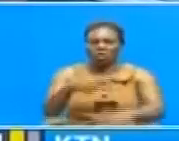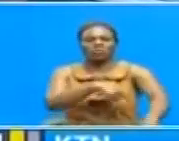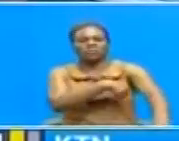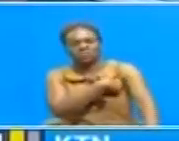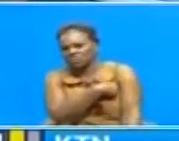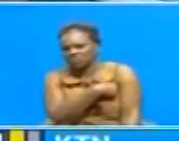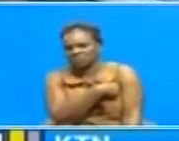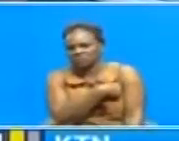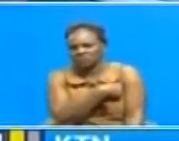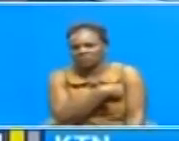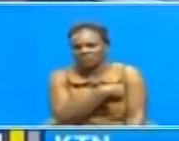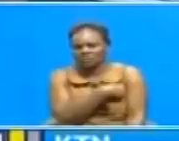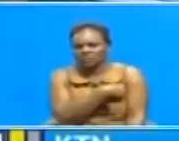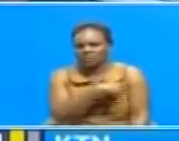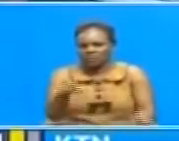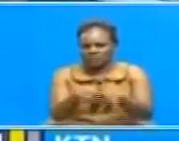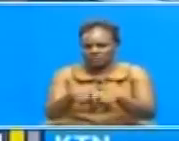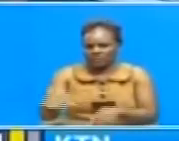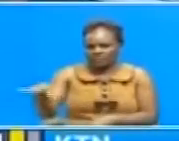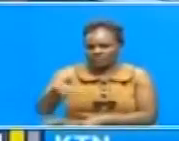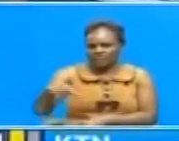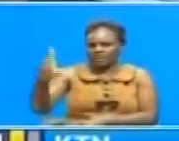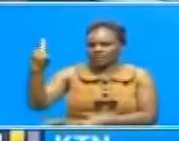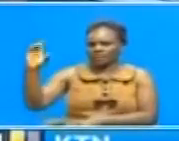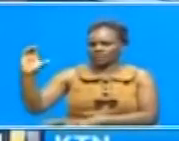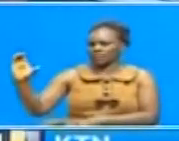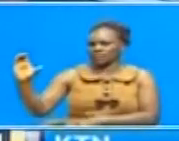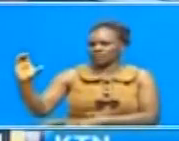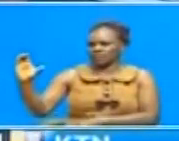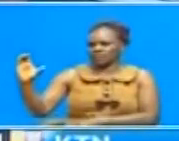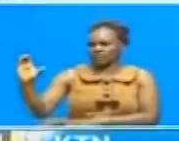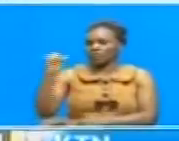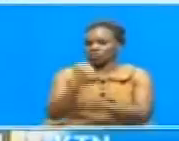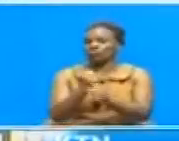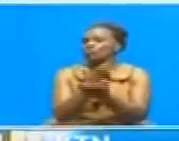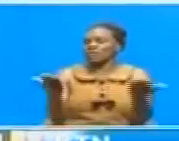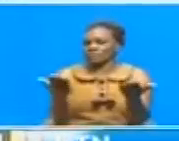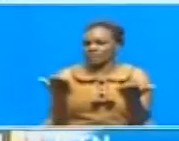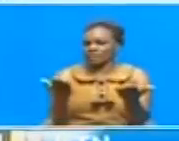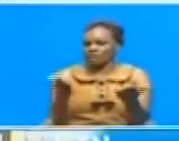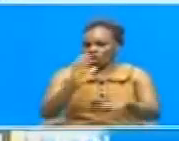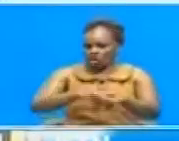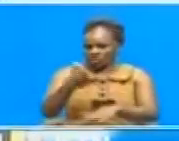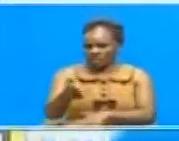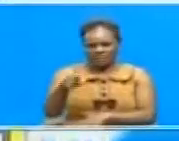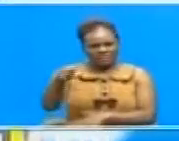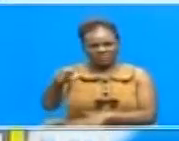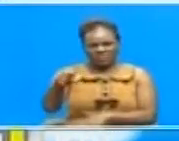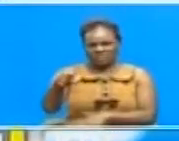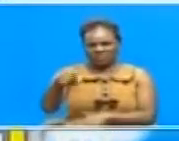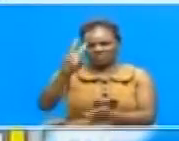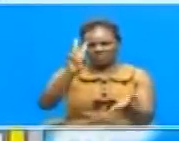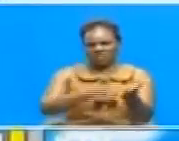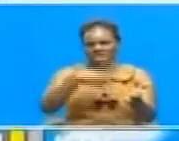chiefs, mm-hmm. even the area DC, to do something about them, and it